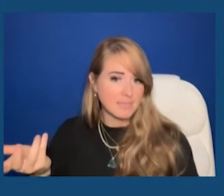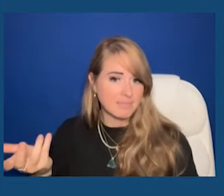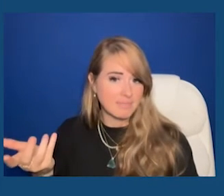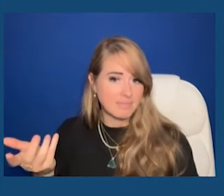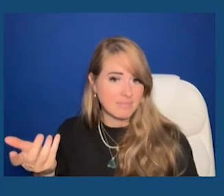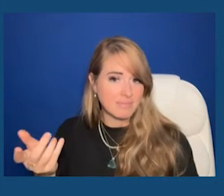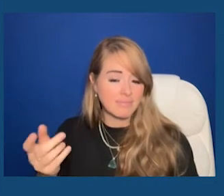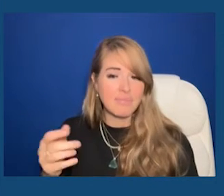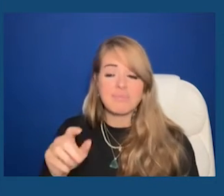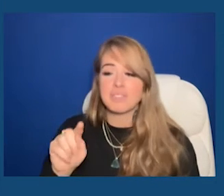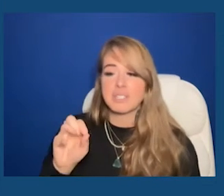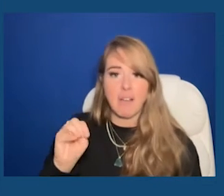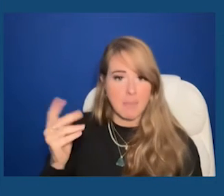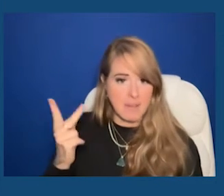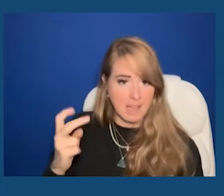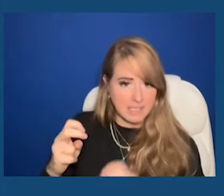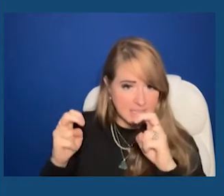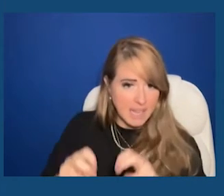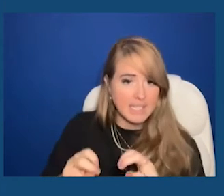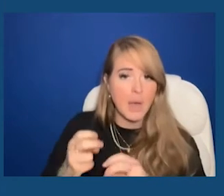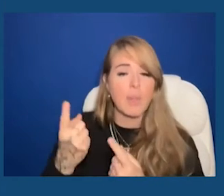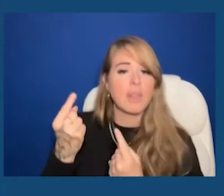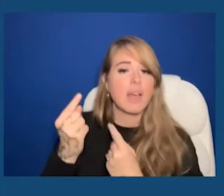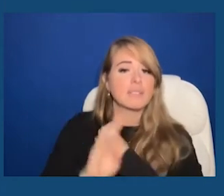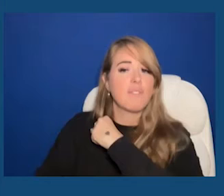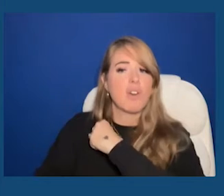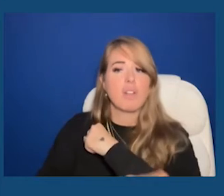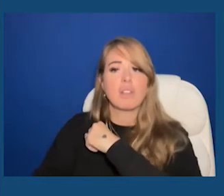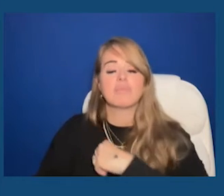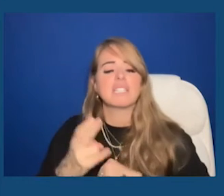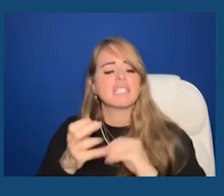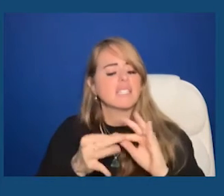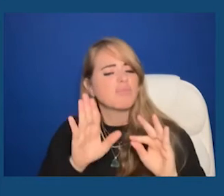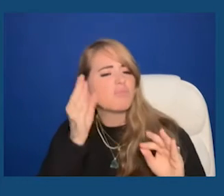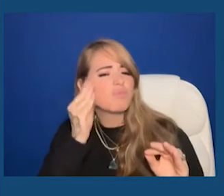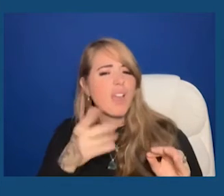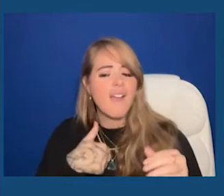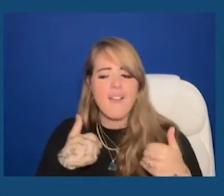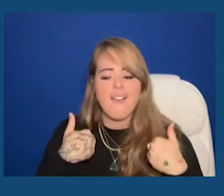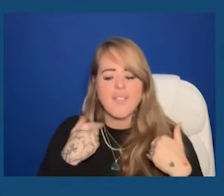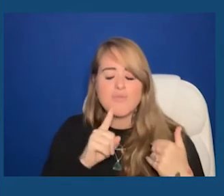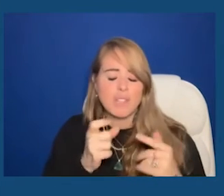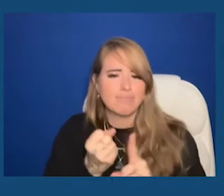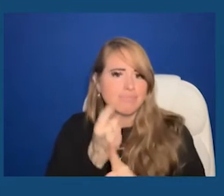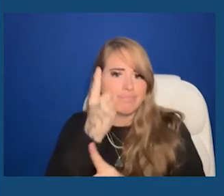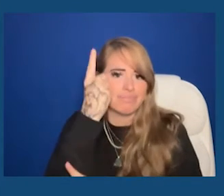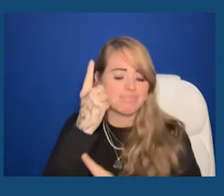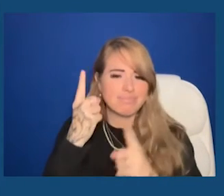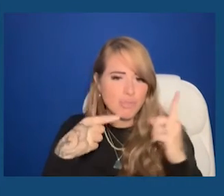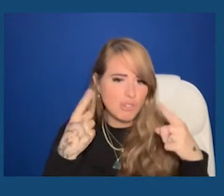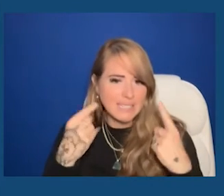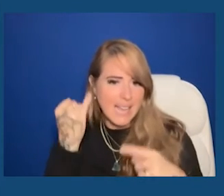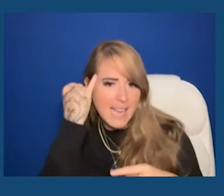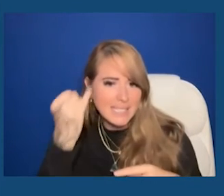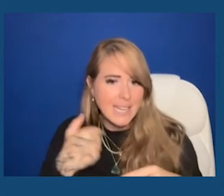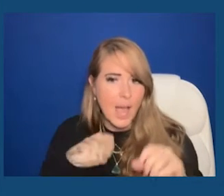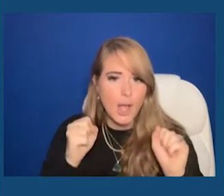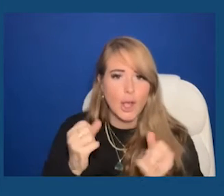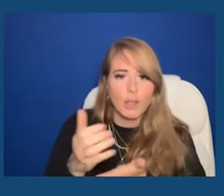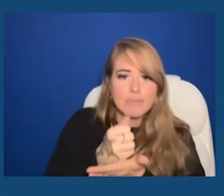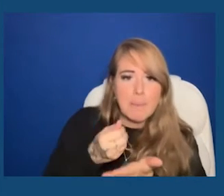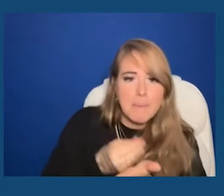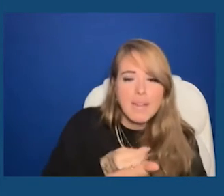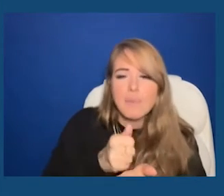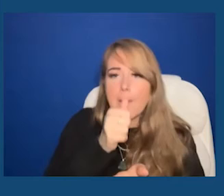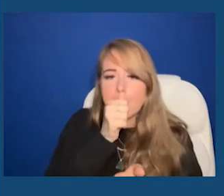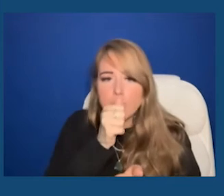I sat down last fall. He says, I have this really kind of radical idea. You know, I could get money from the private sector, but you'd have to